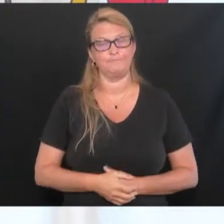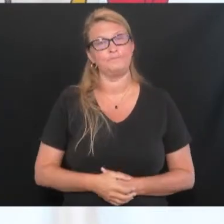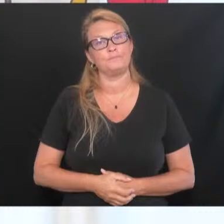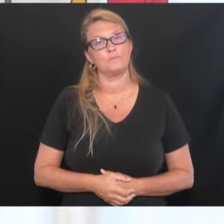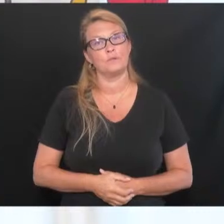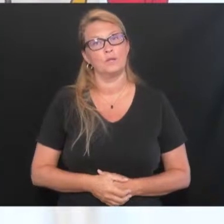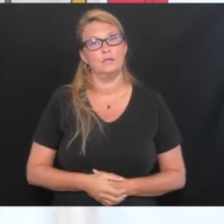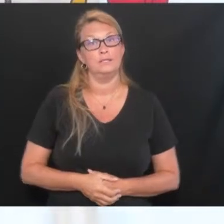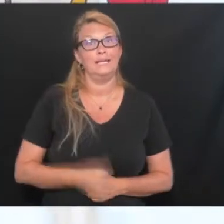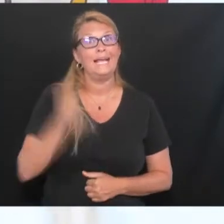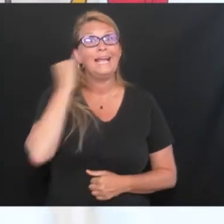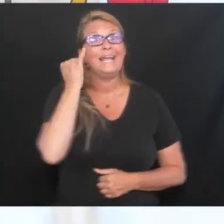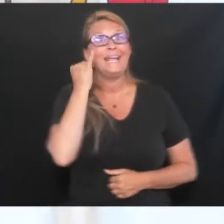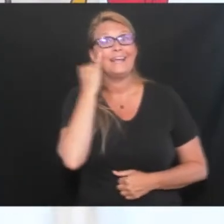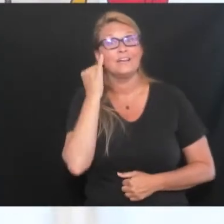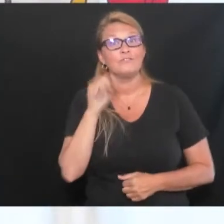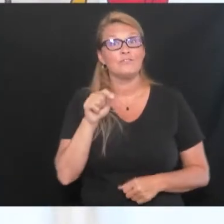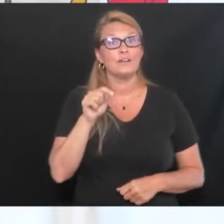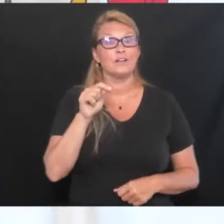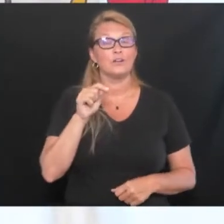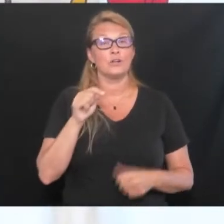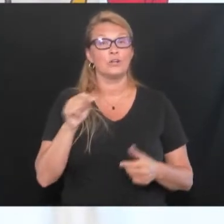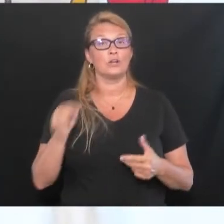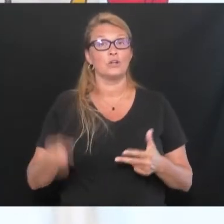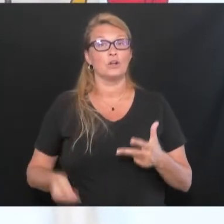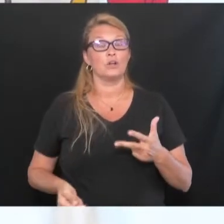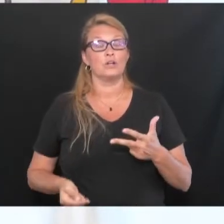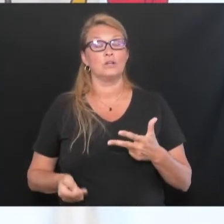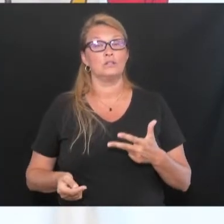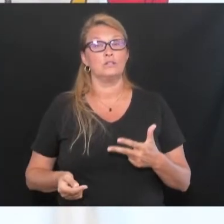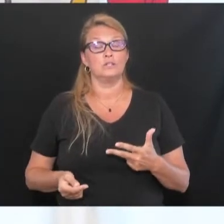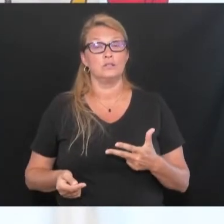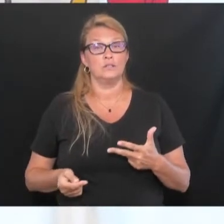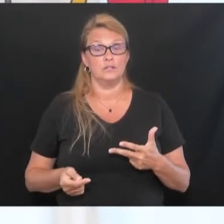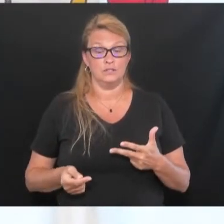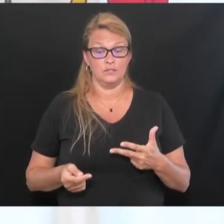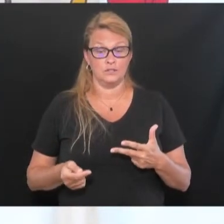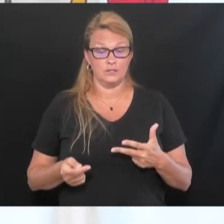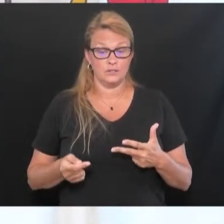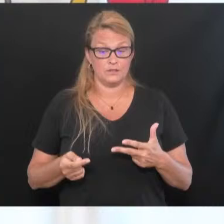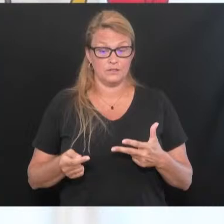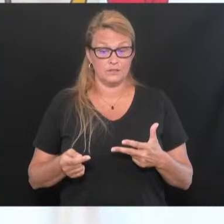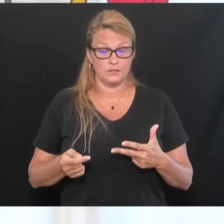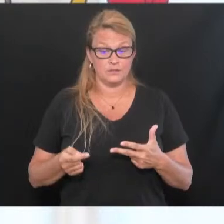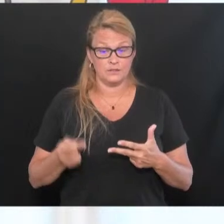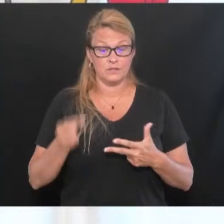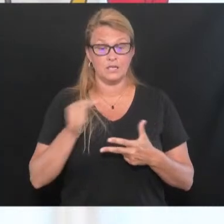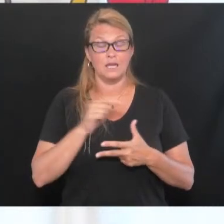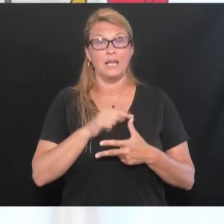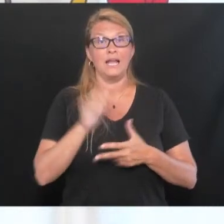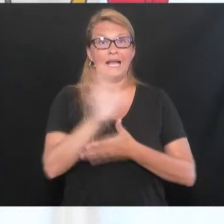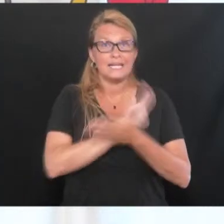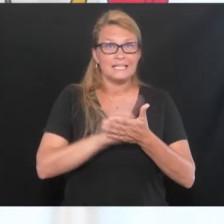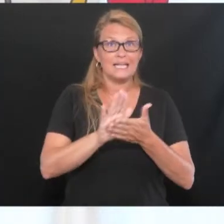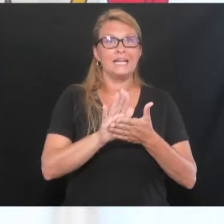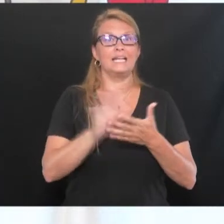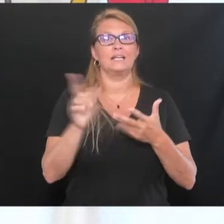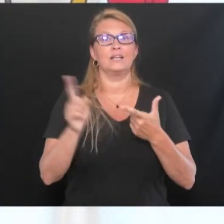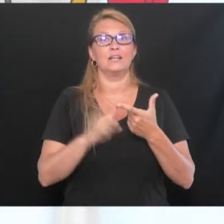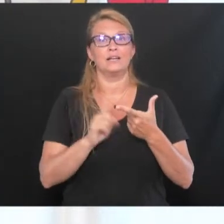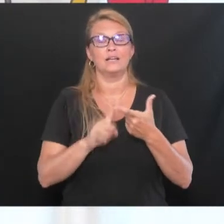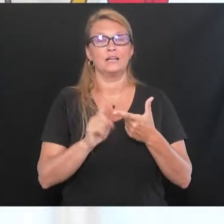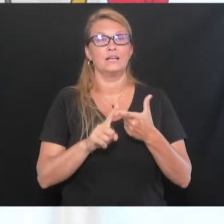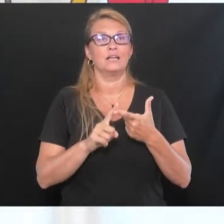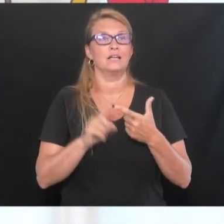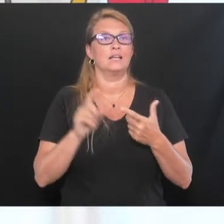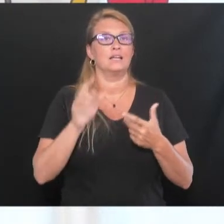if we could go back to the other things, you know, and as far as the cleaning and the sanitary stuff,